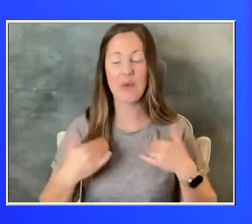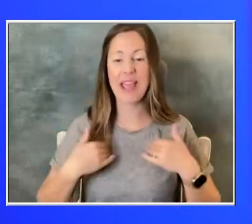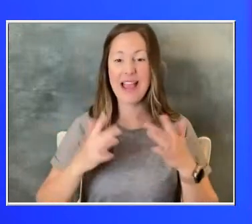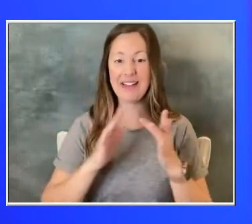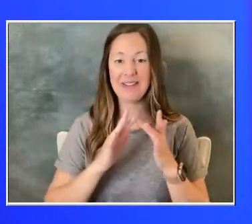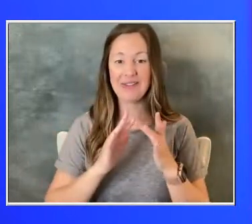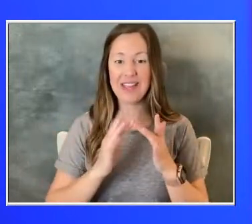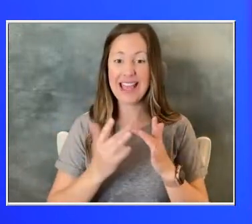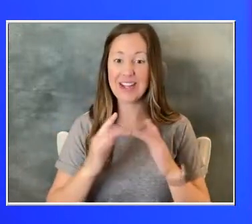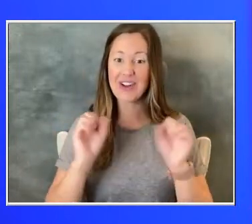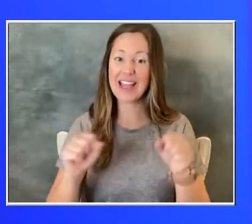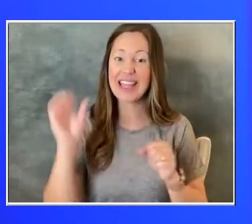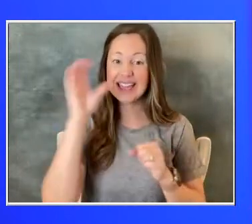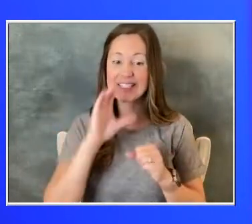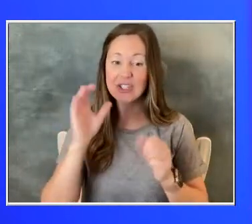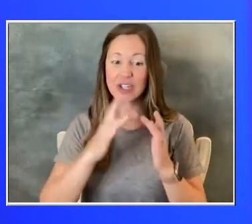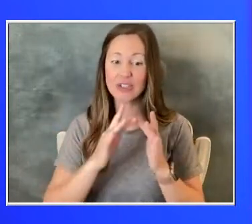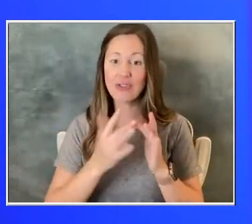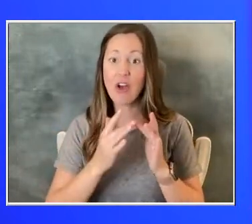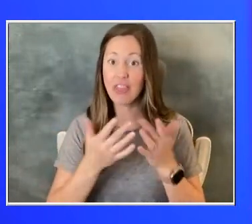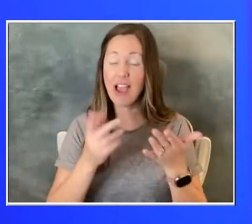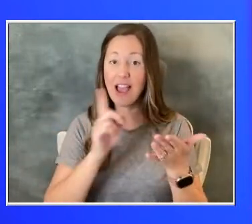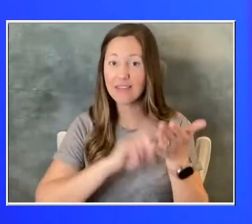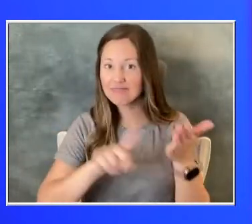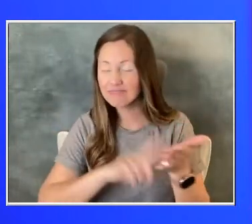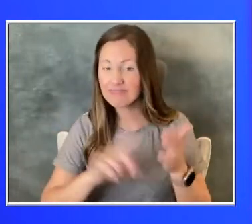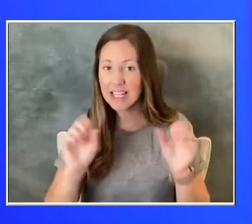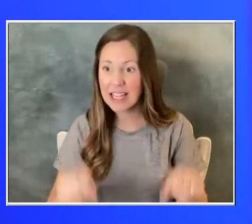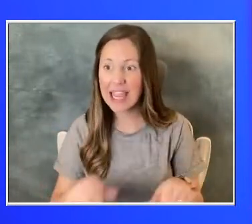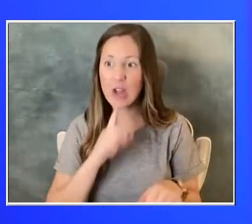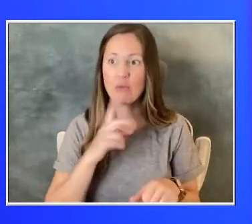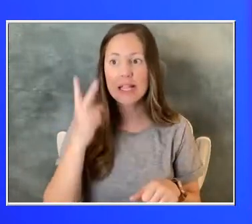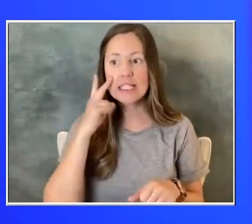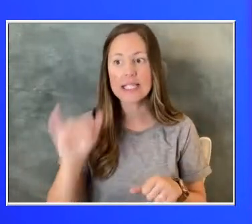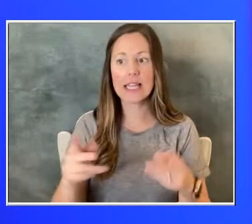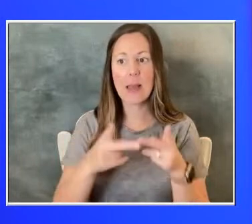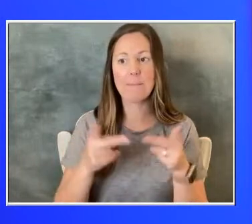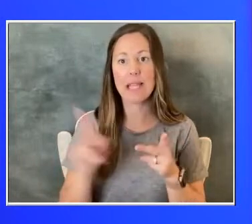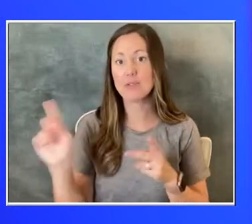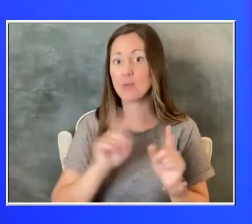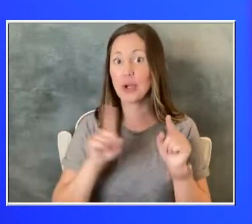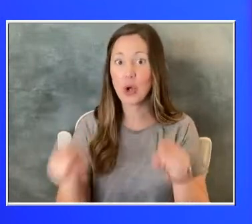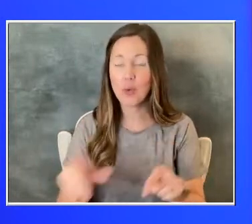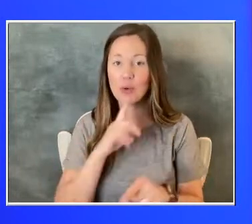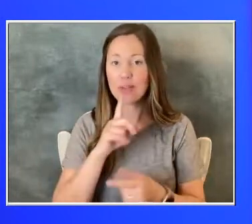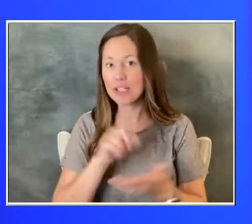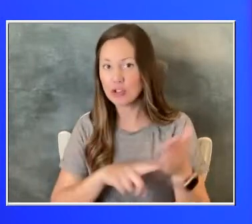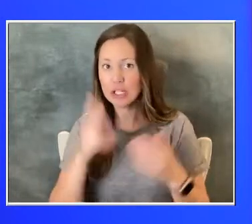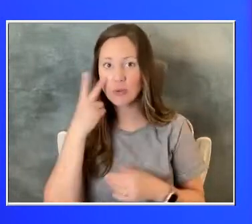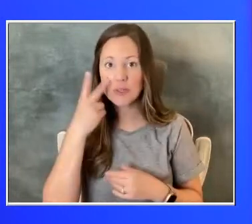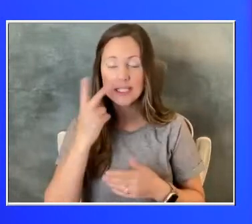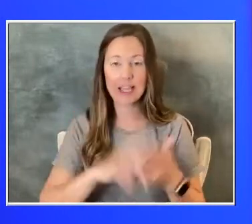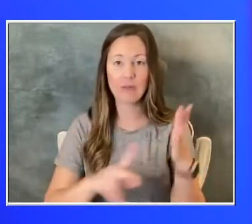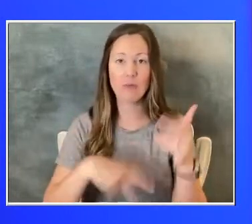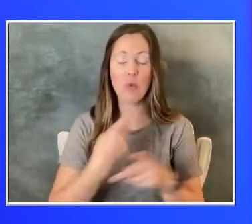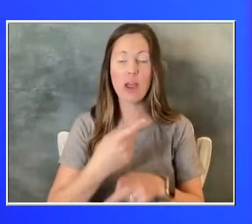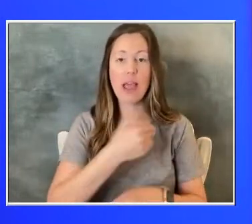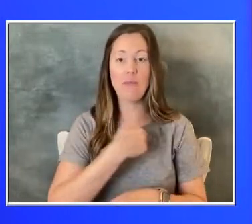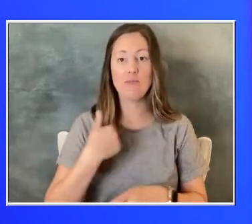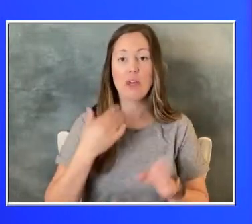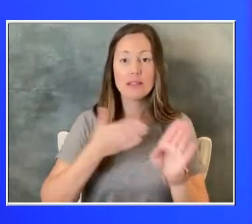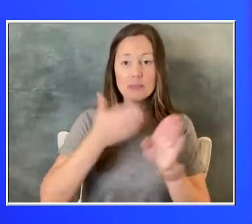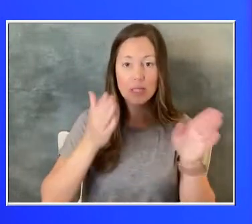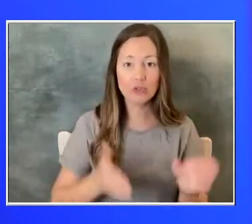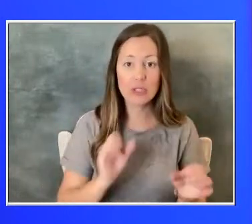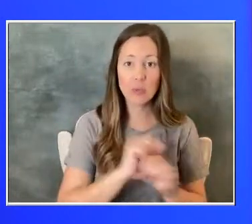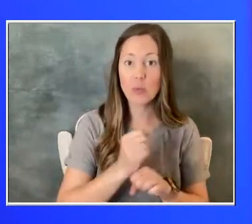to search online and check out, the facility that we're going to be going to, check to see what kind of breast specialists work there or